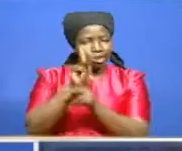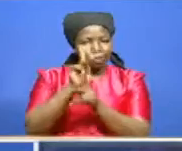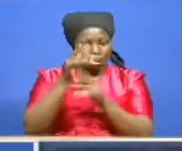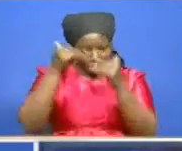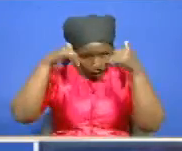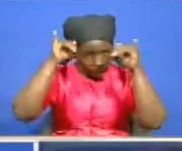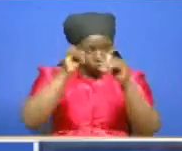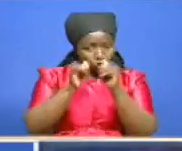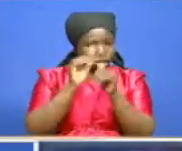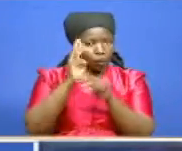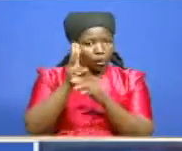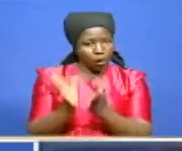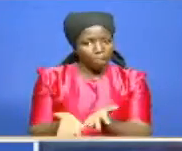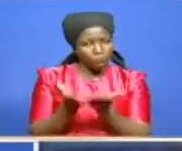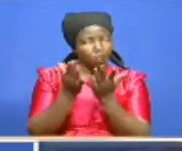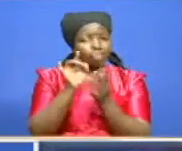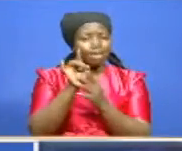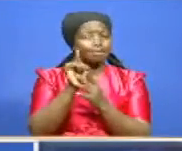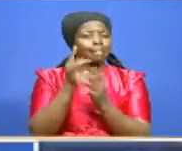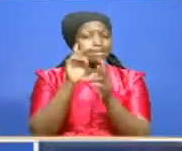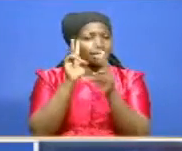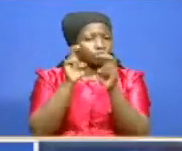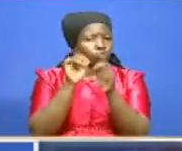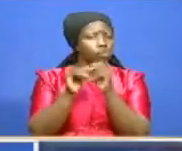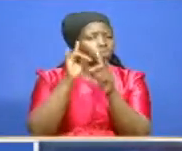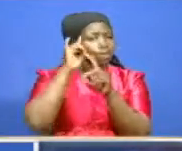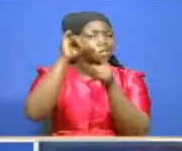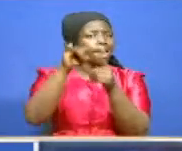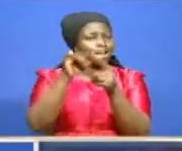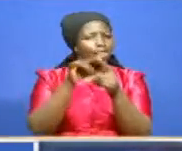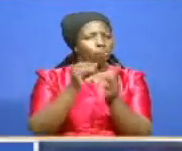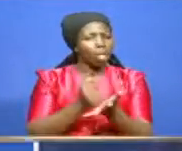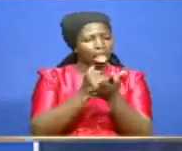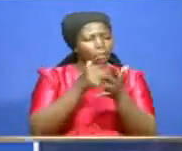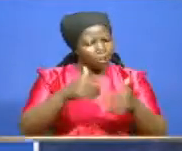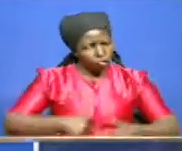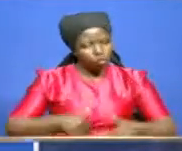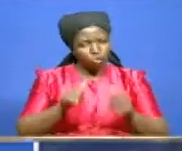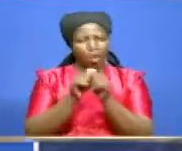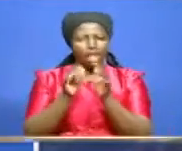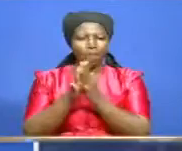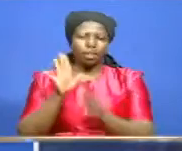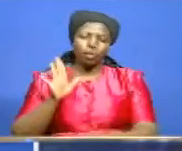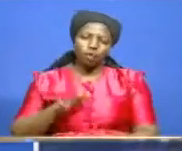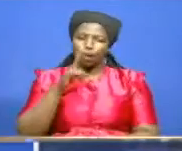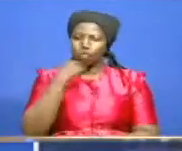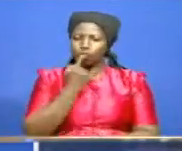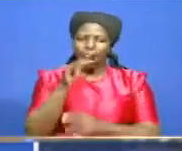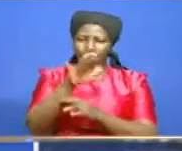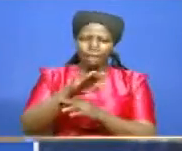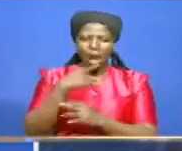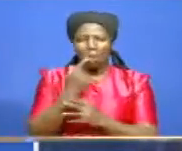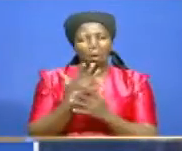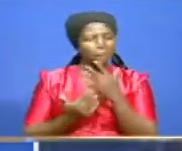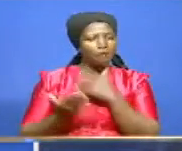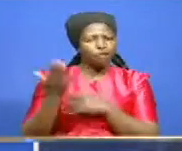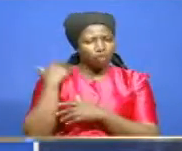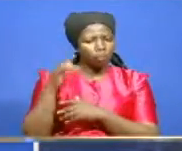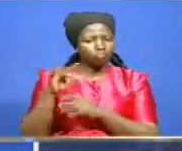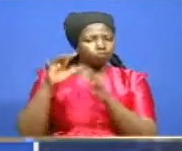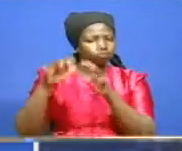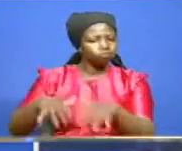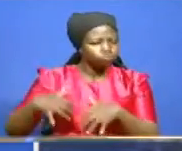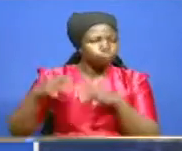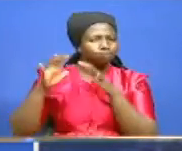yale maneno ndio inakuwa targeted kwa youth na ina target wamama ambao wako area ambao pengine amekuwa tu analima